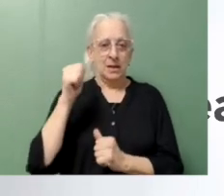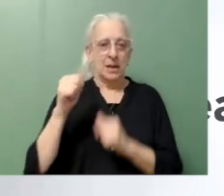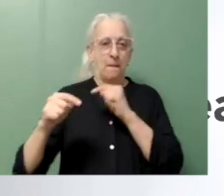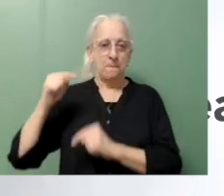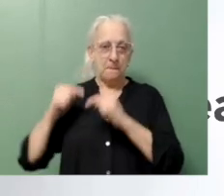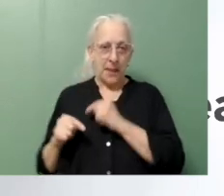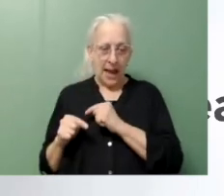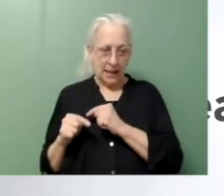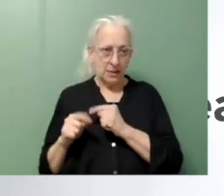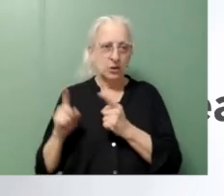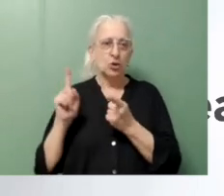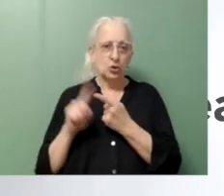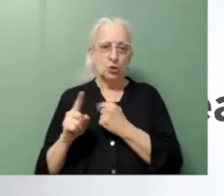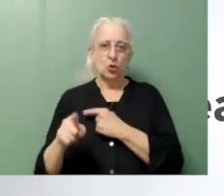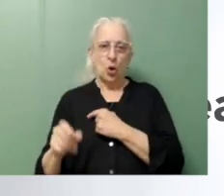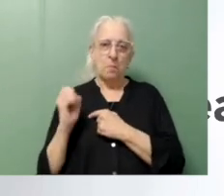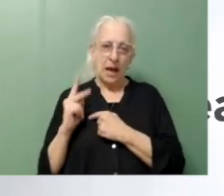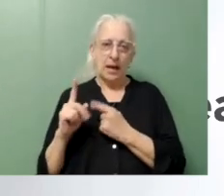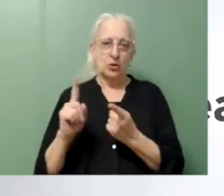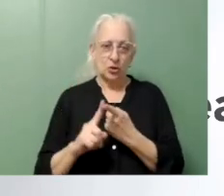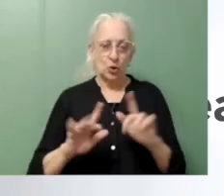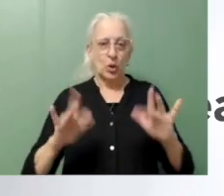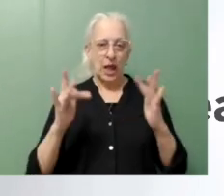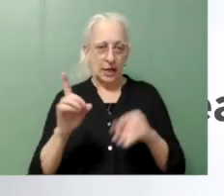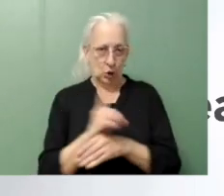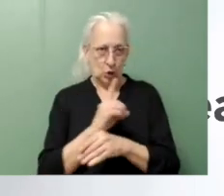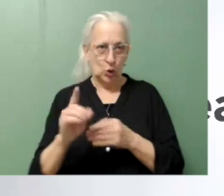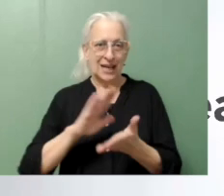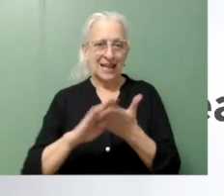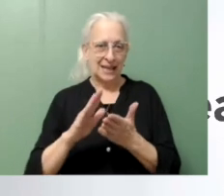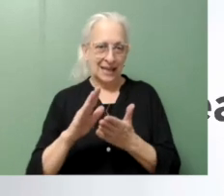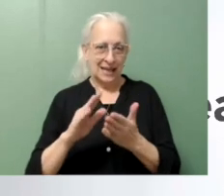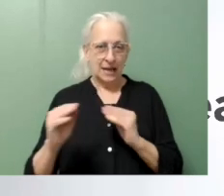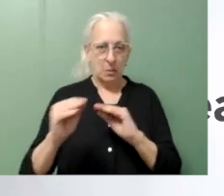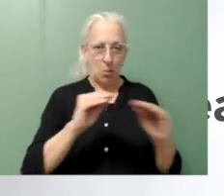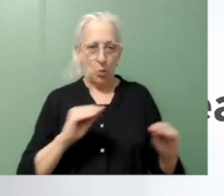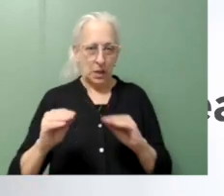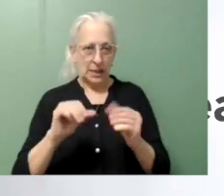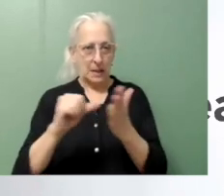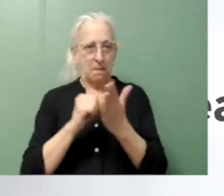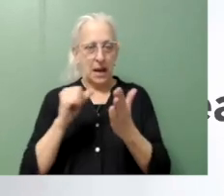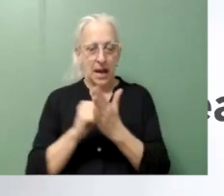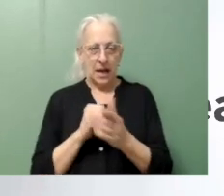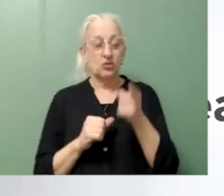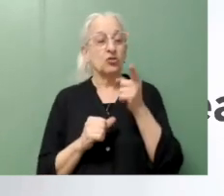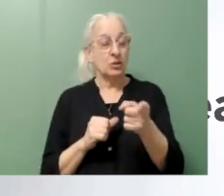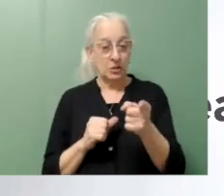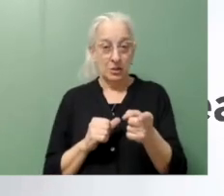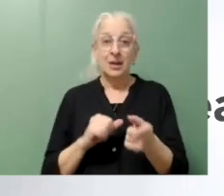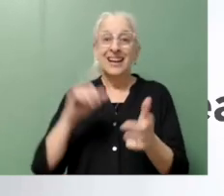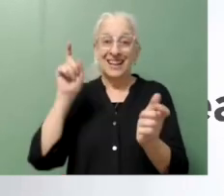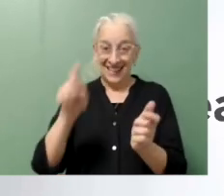duty and clean mobility page. Now, click on Clean Mobility to find our